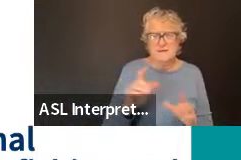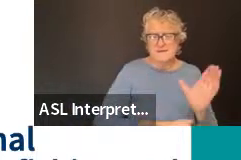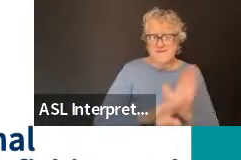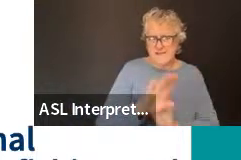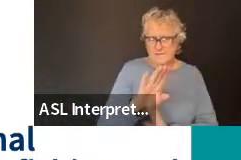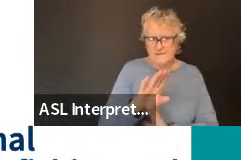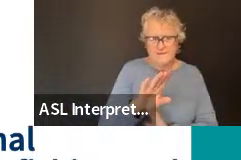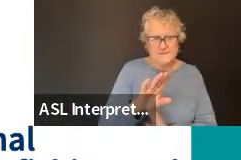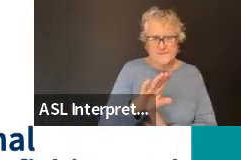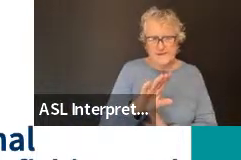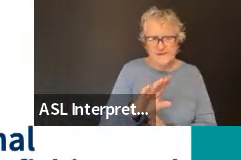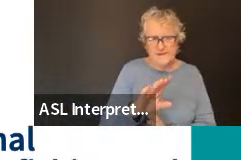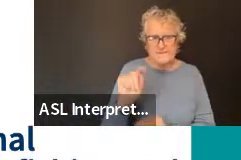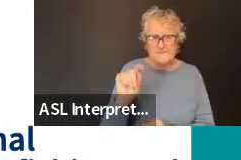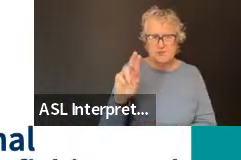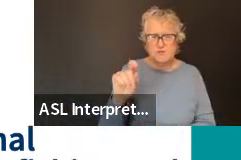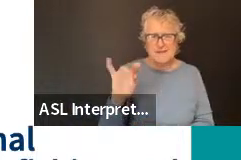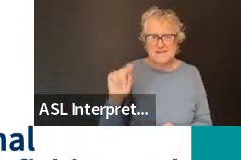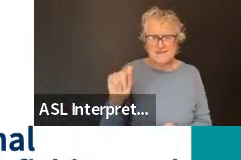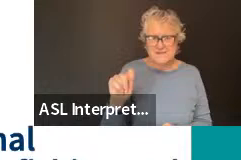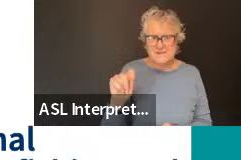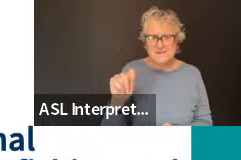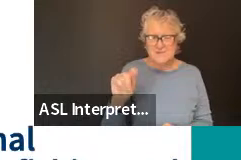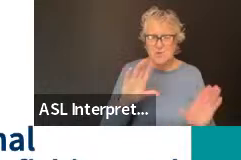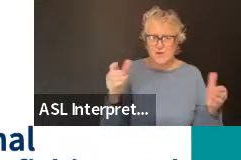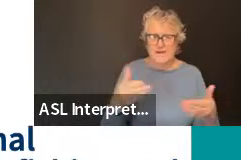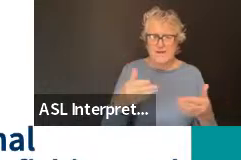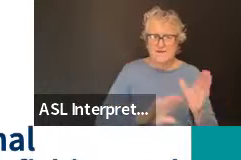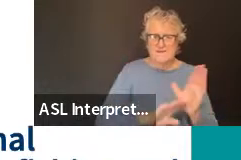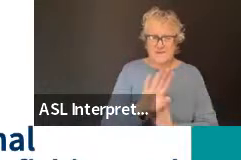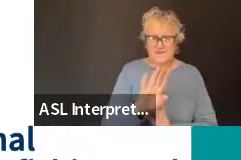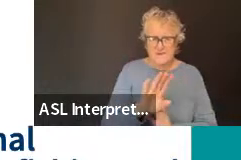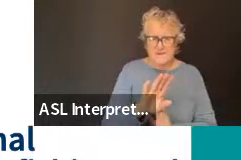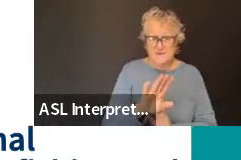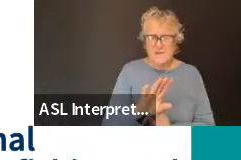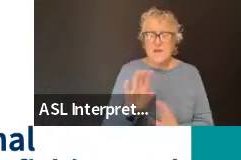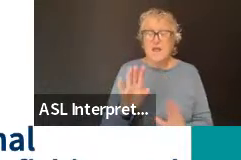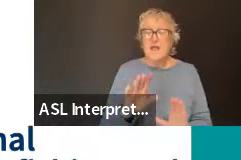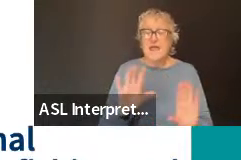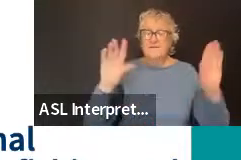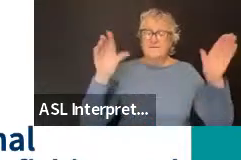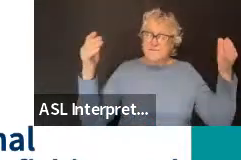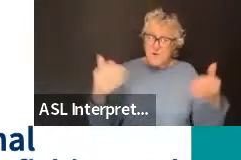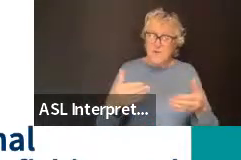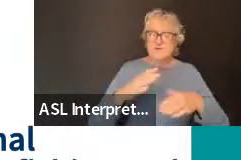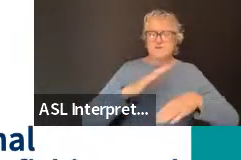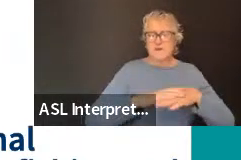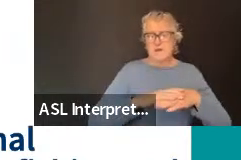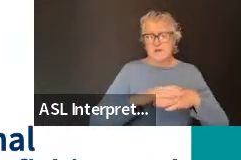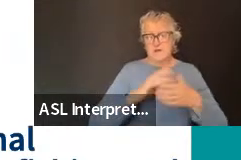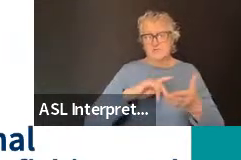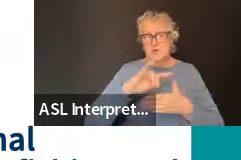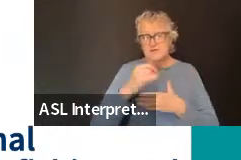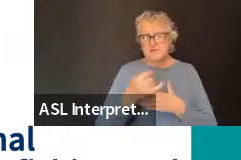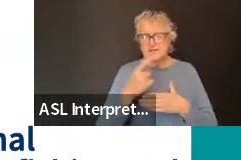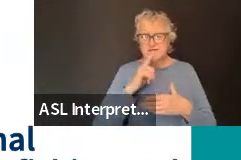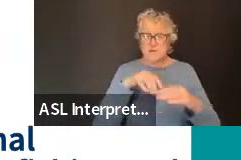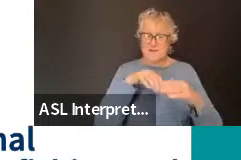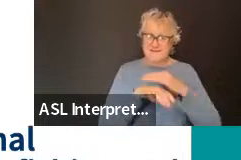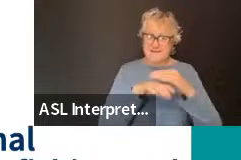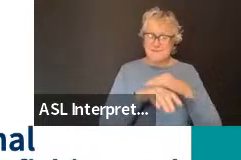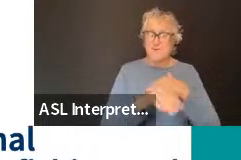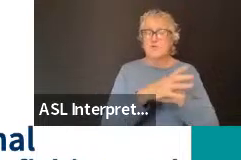Prioritize innovative developments on the land adjacent to the bridge with a focus on projects that promote accessible and affordable housing. Next slide,